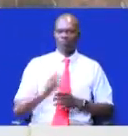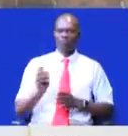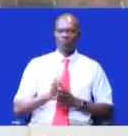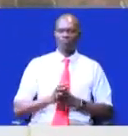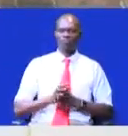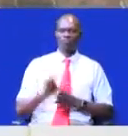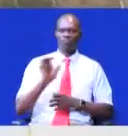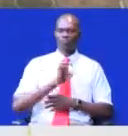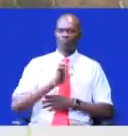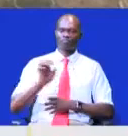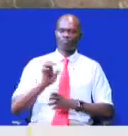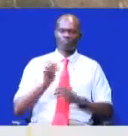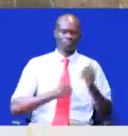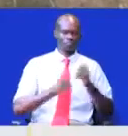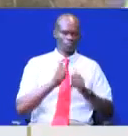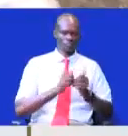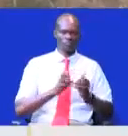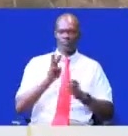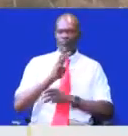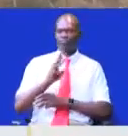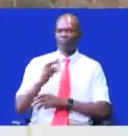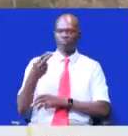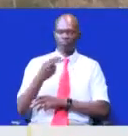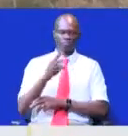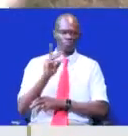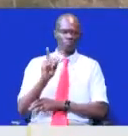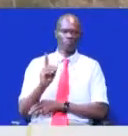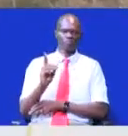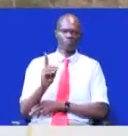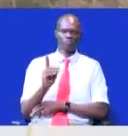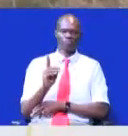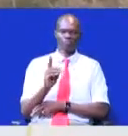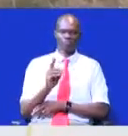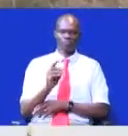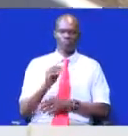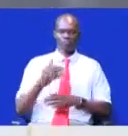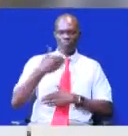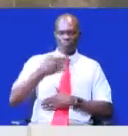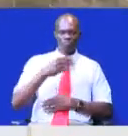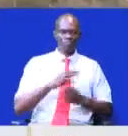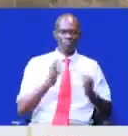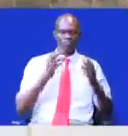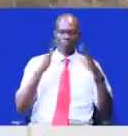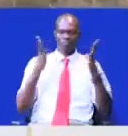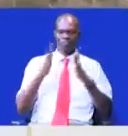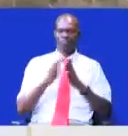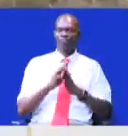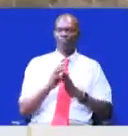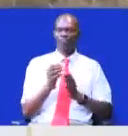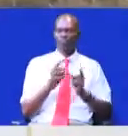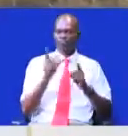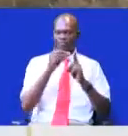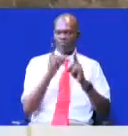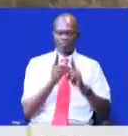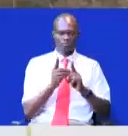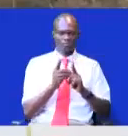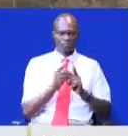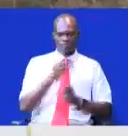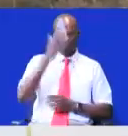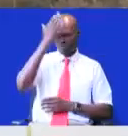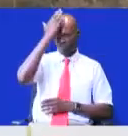the World Habitat Day. The World Habitat Day is always celebrated on the first